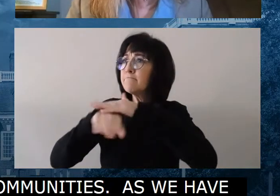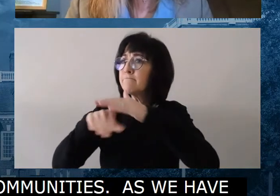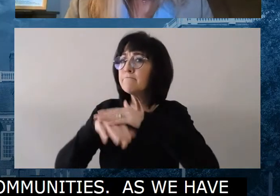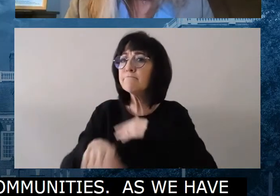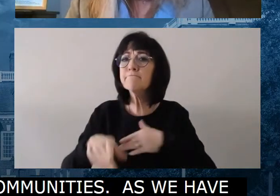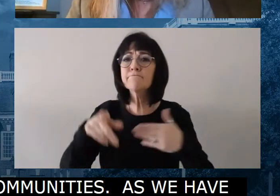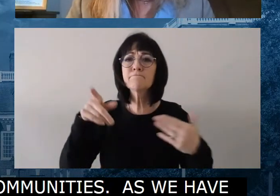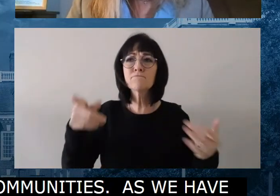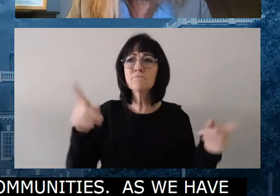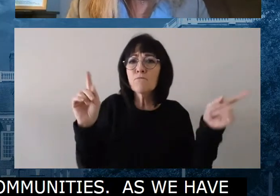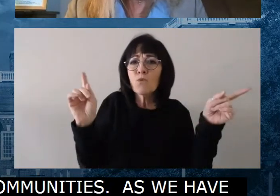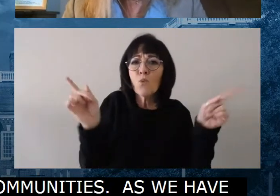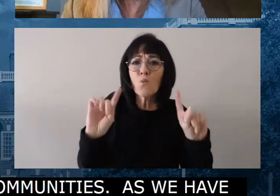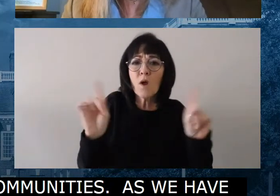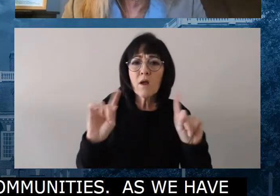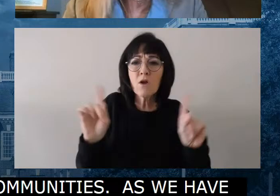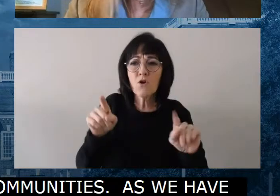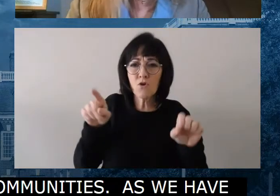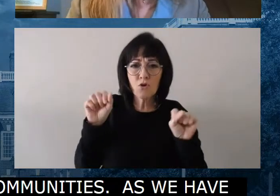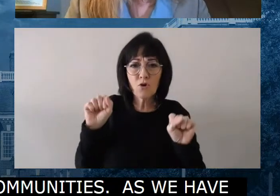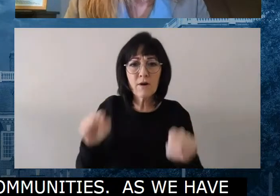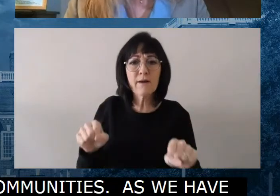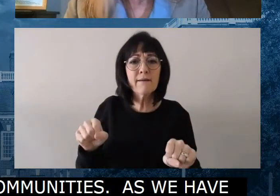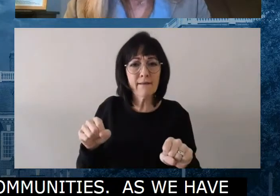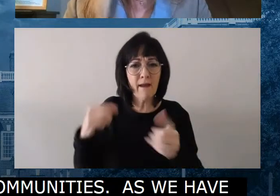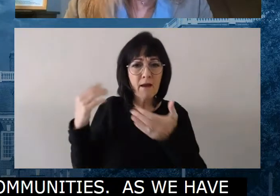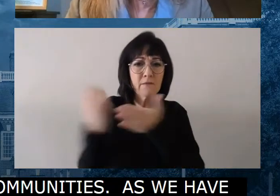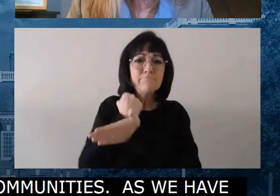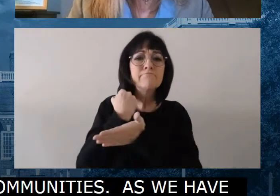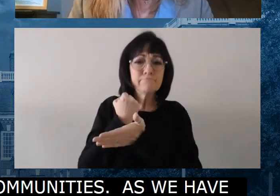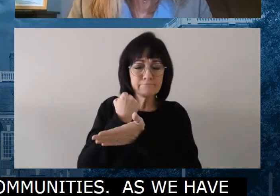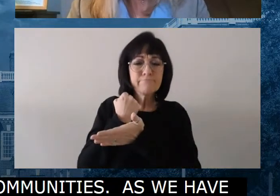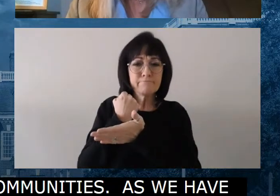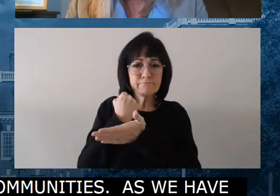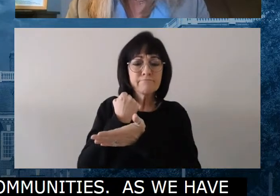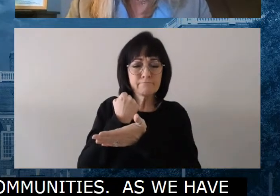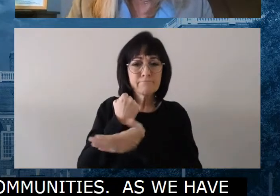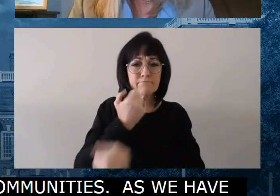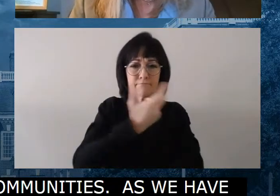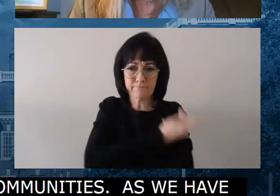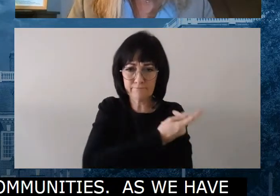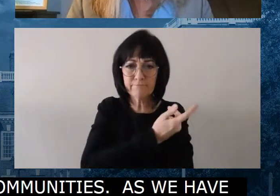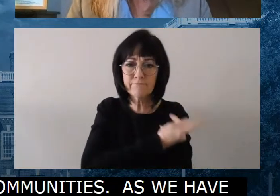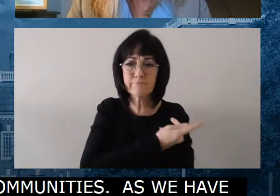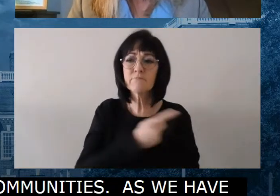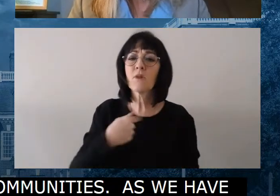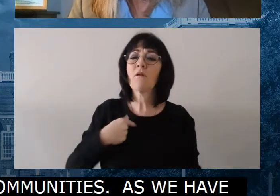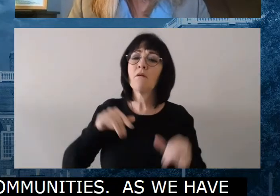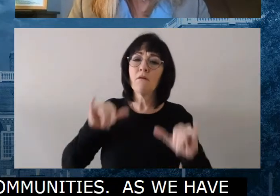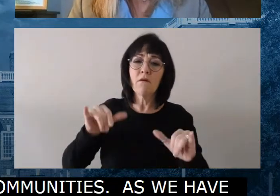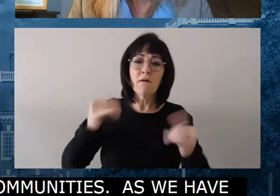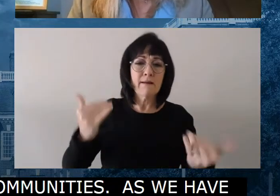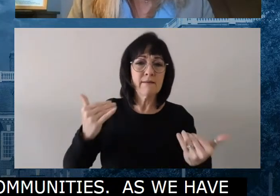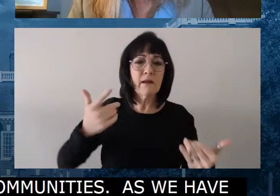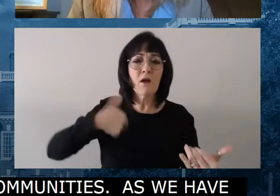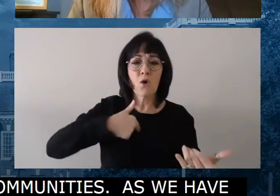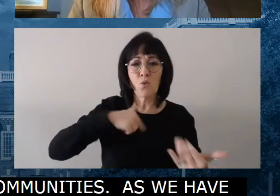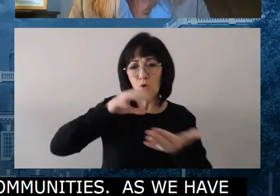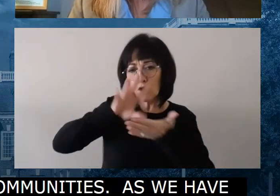smaller vaccination events is how we know that we're going to be more successful in reaching